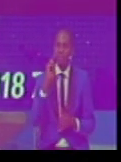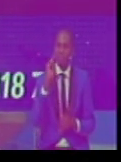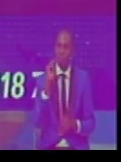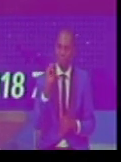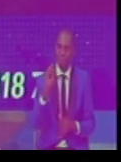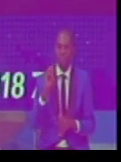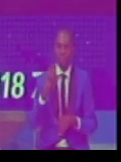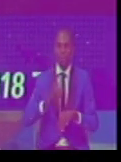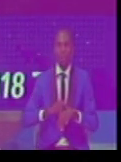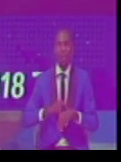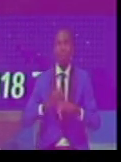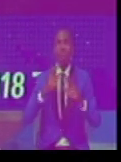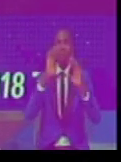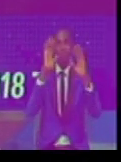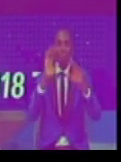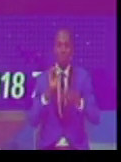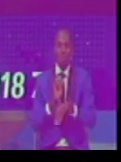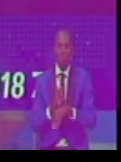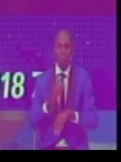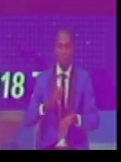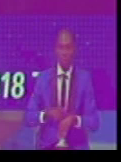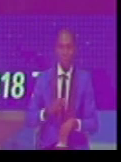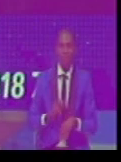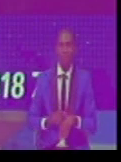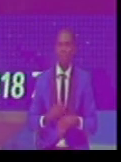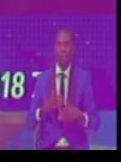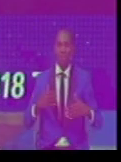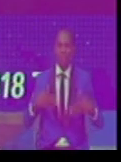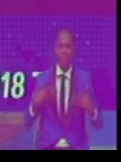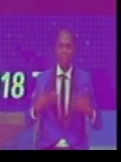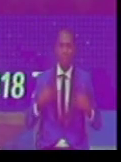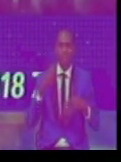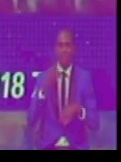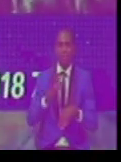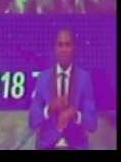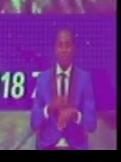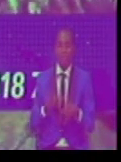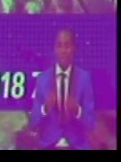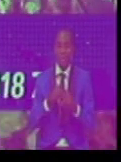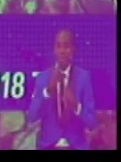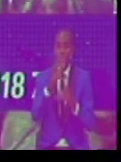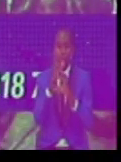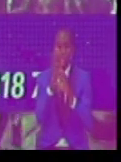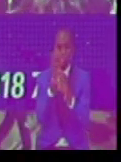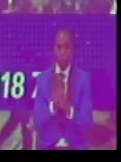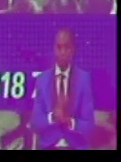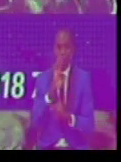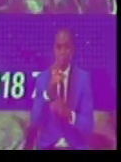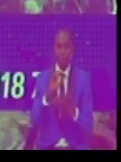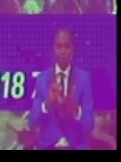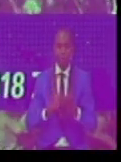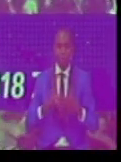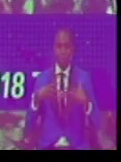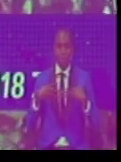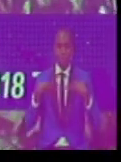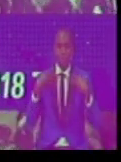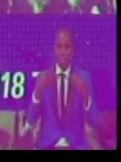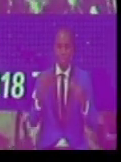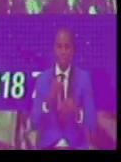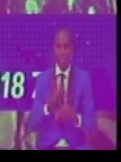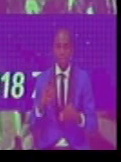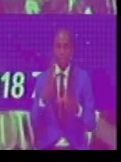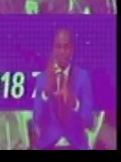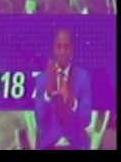It's blessing time. It's celebration time. It's testimony time. As you see the miracle power of God operating in your life,